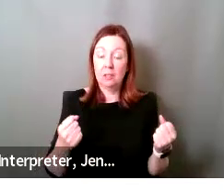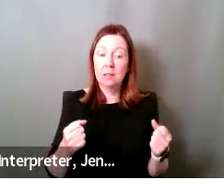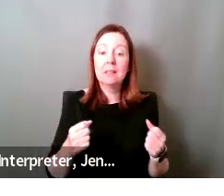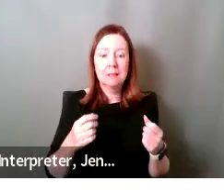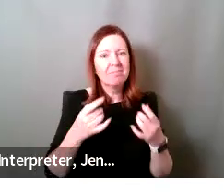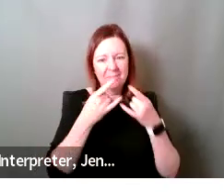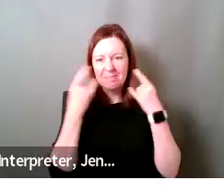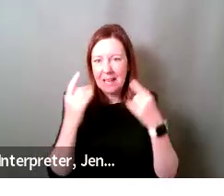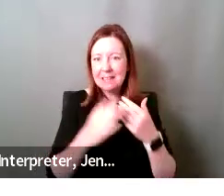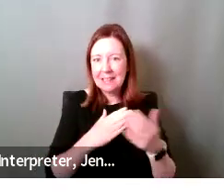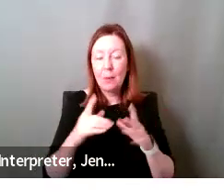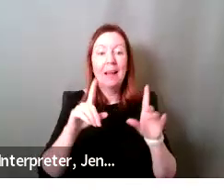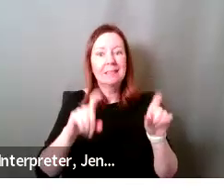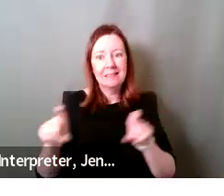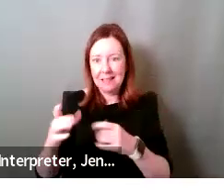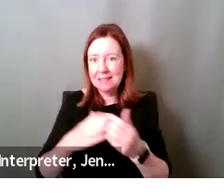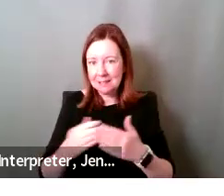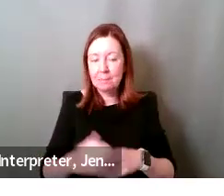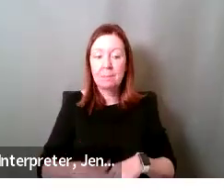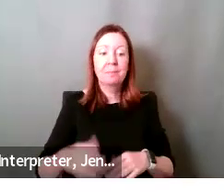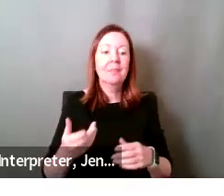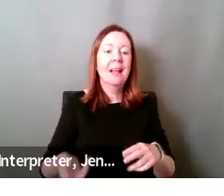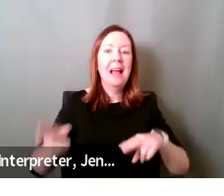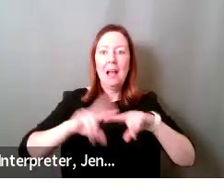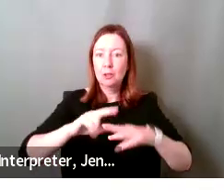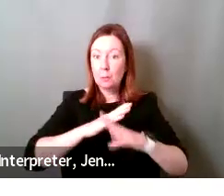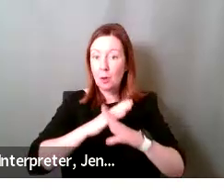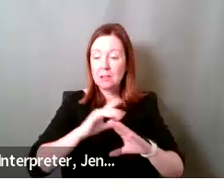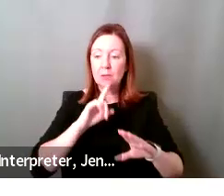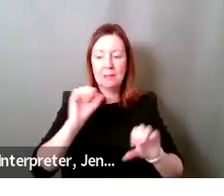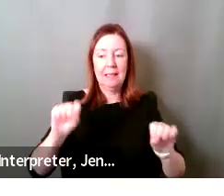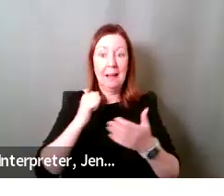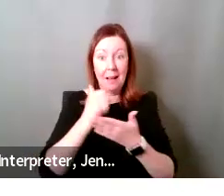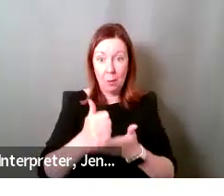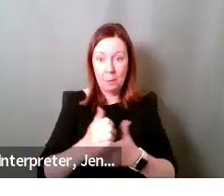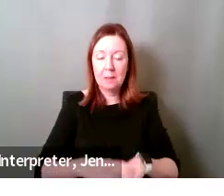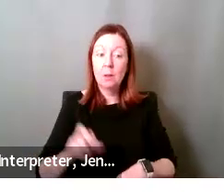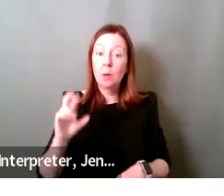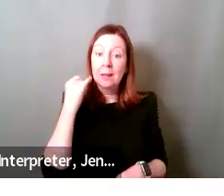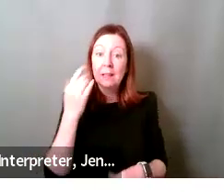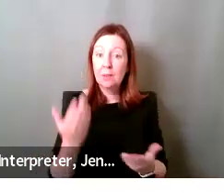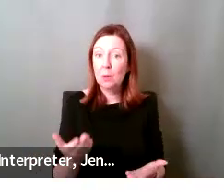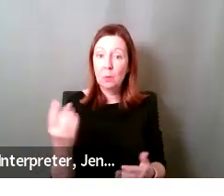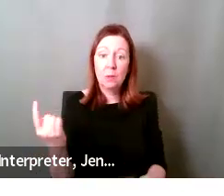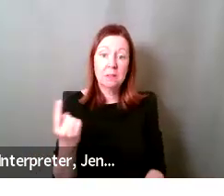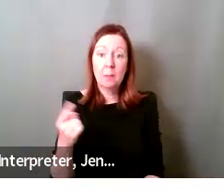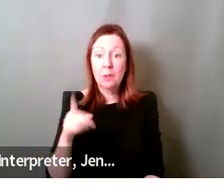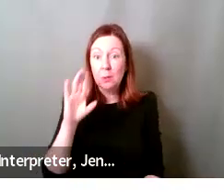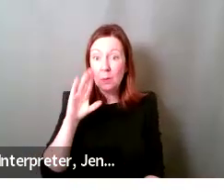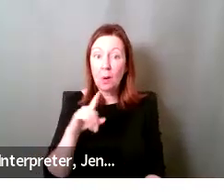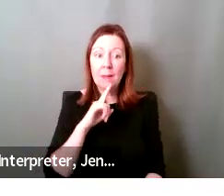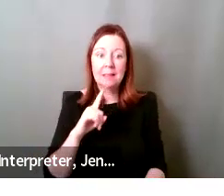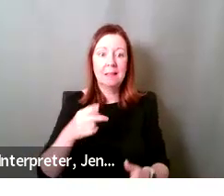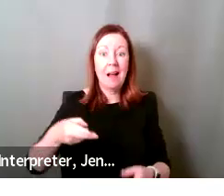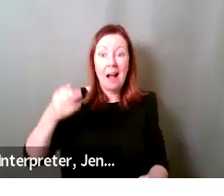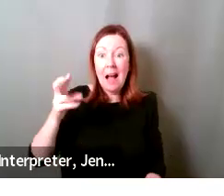mask and test. Again, these are just extra precautions that can really help. Or if you or someone you know is at